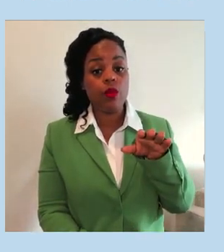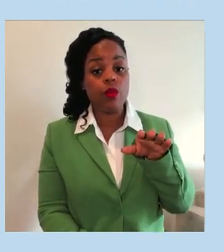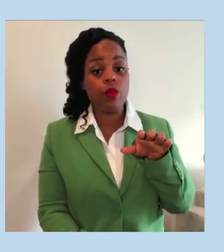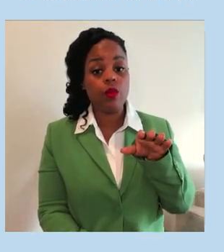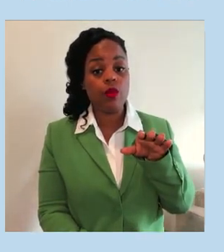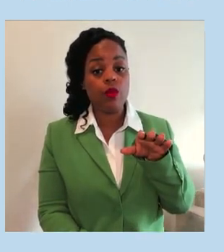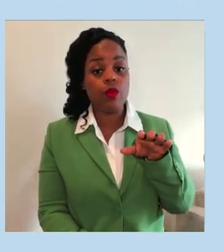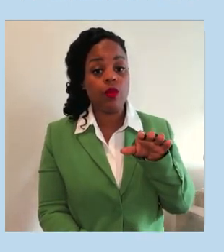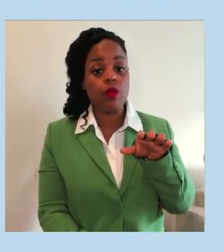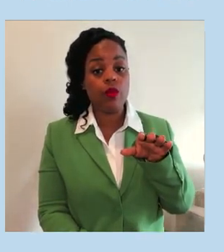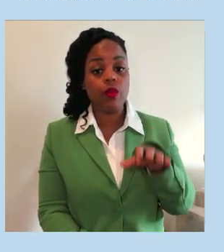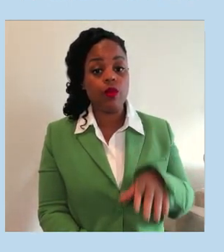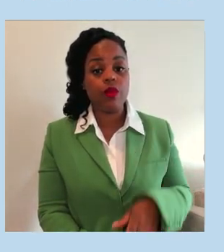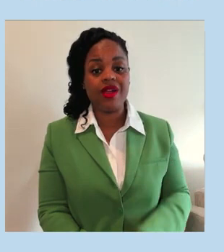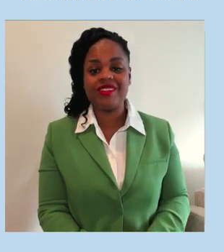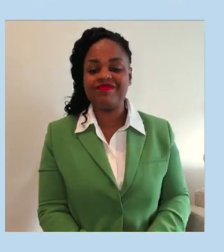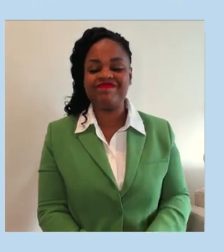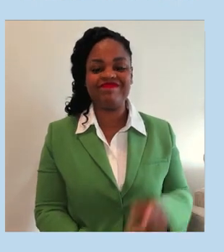We can't hear you.